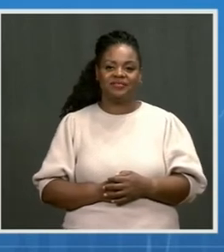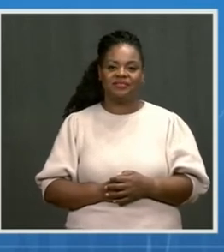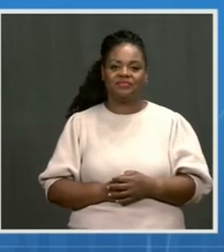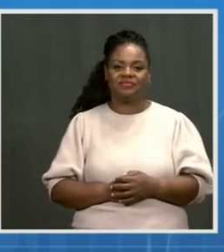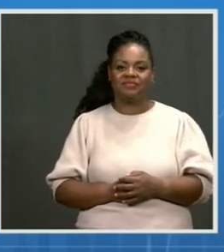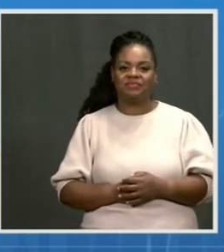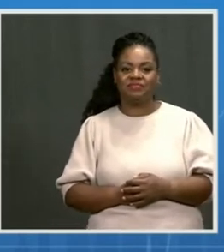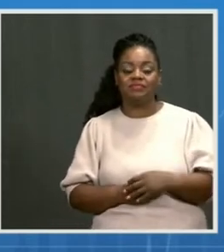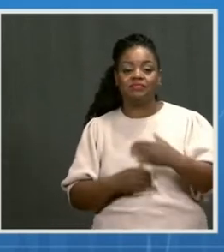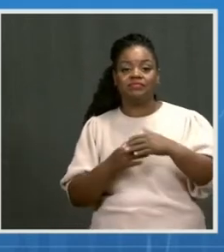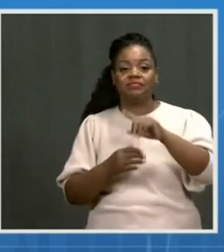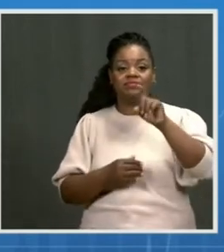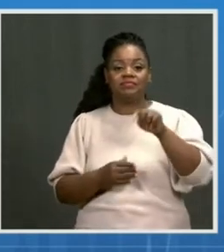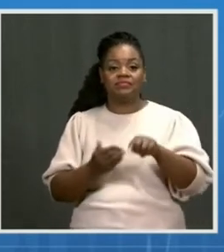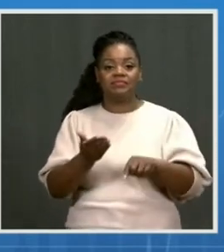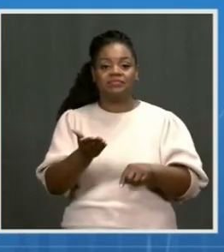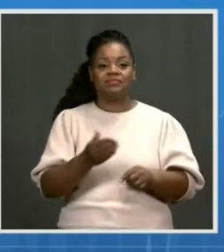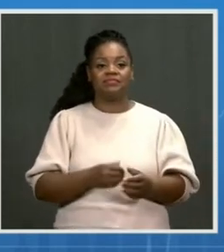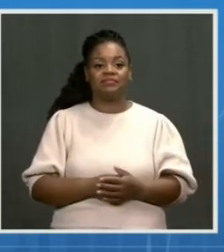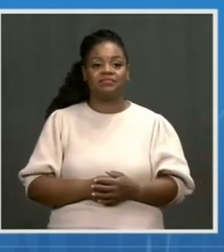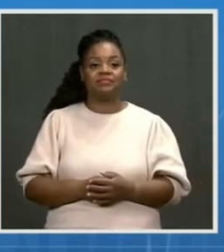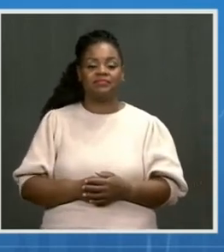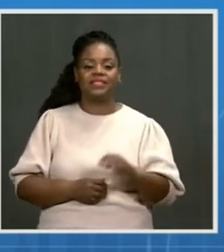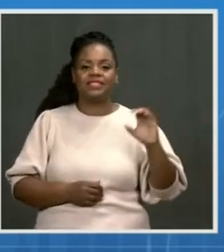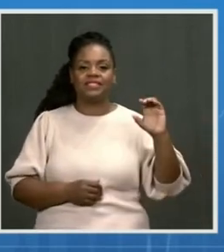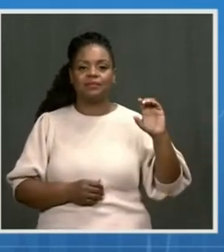Let's go to Nancy Cordes at CBS.